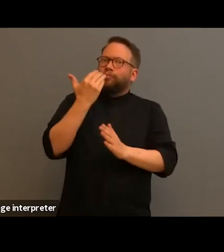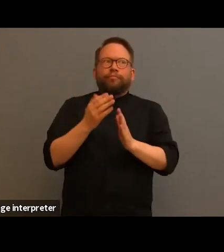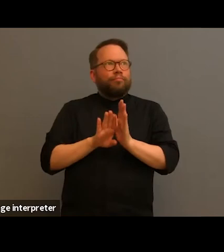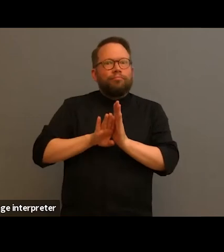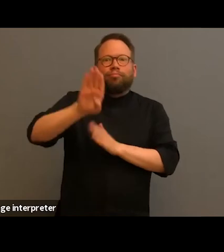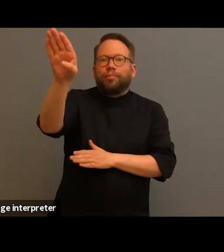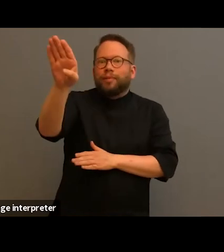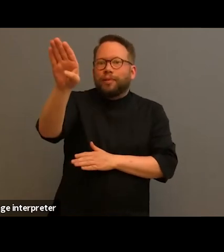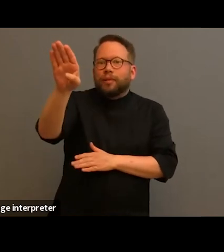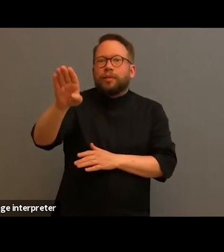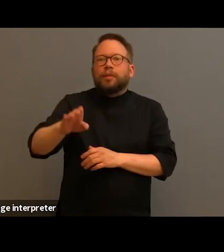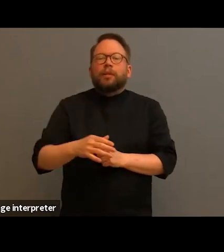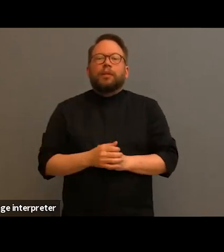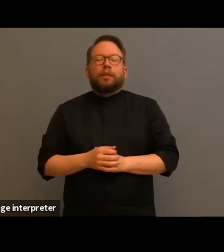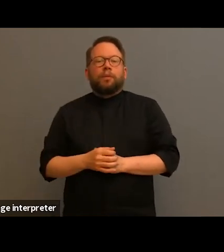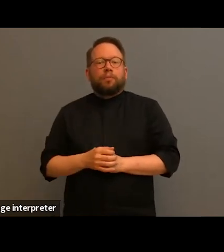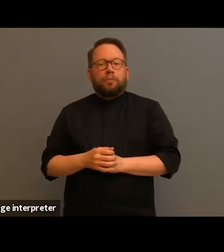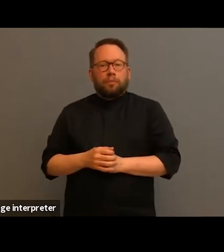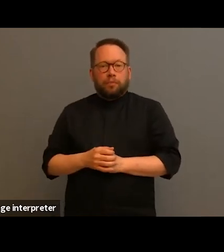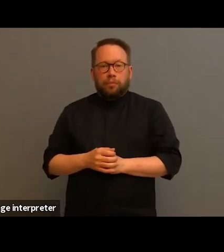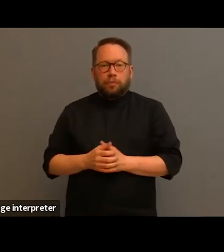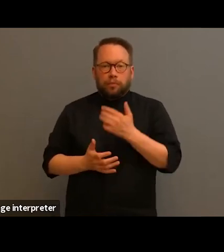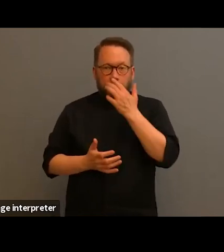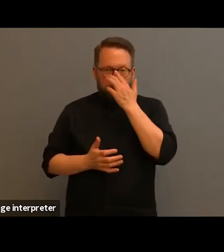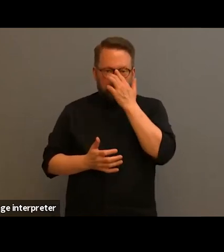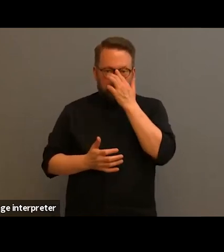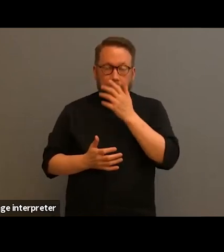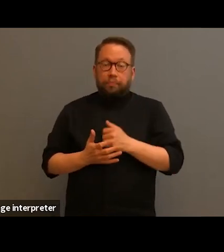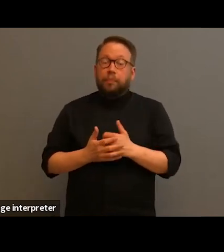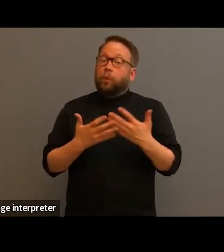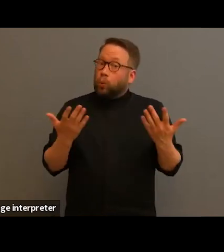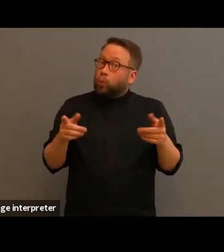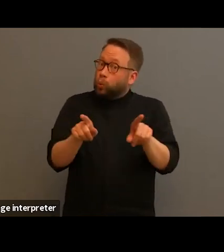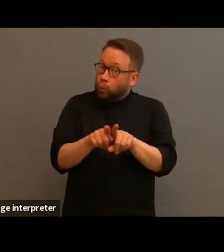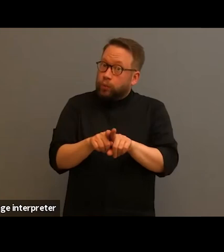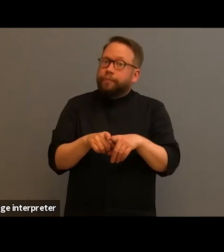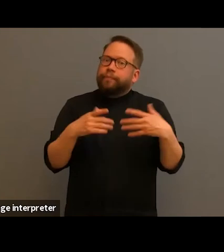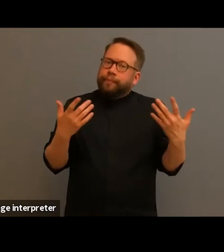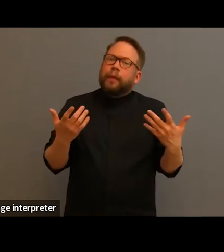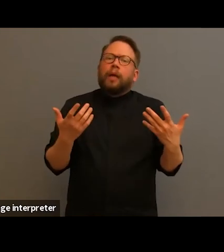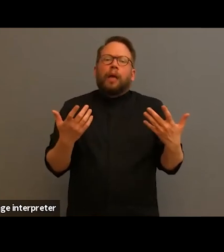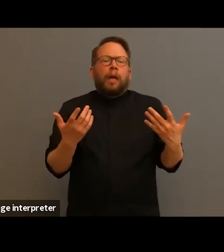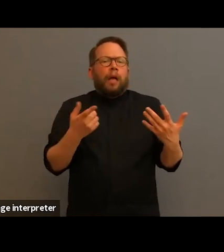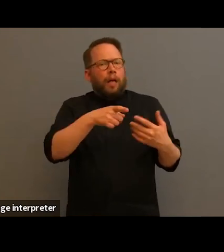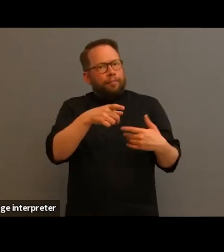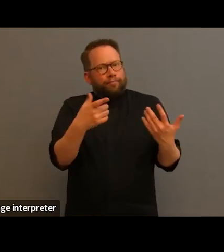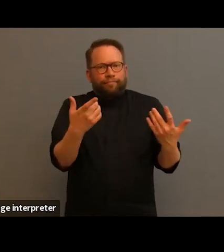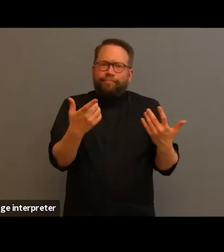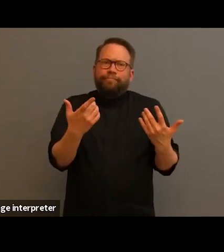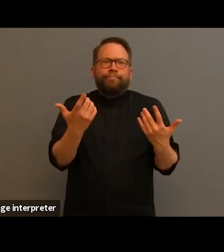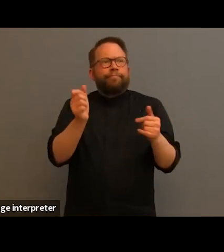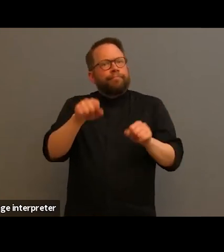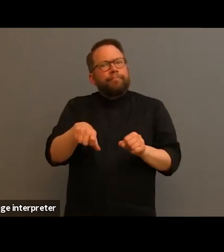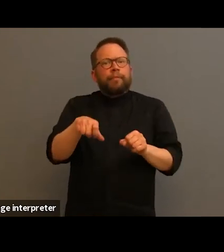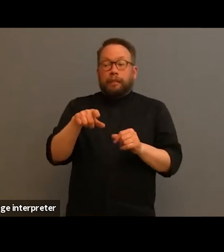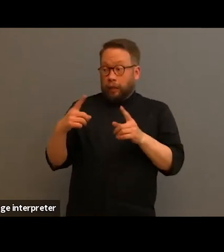difference. In addition, there are, of course, several other measures that should be taken, both by